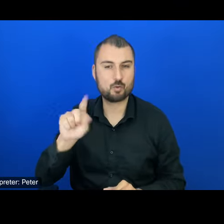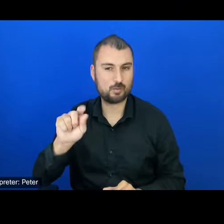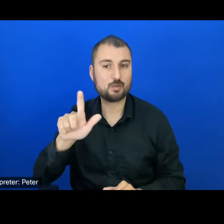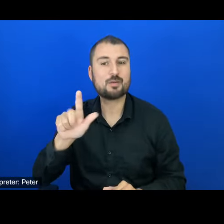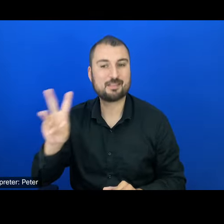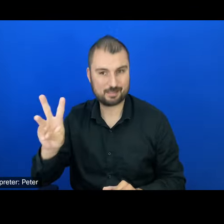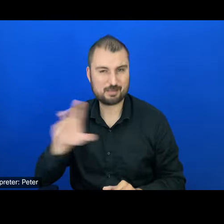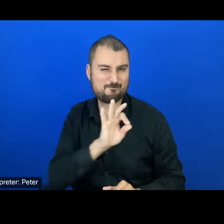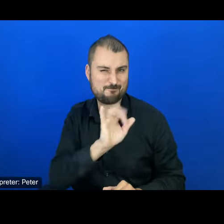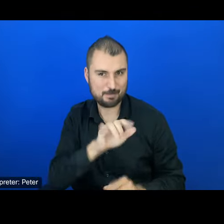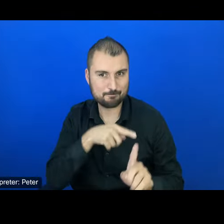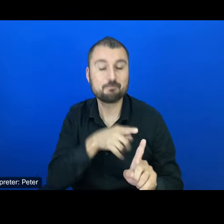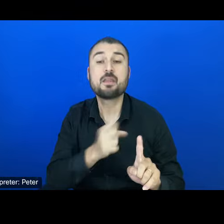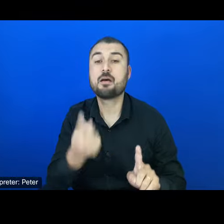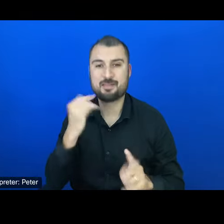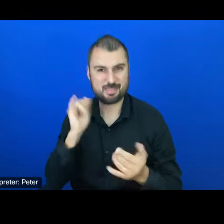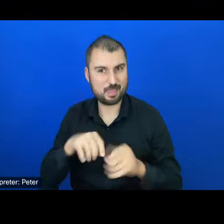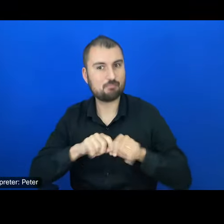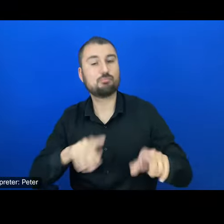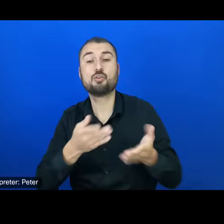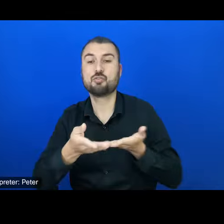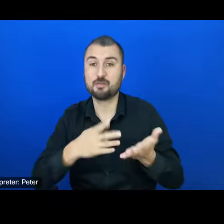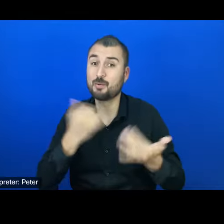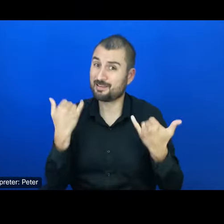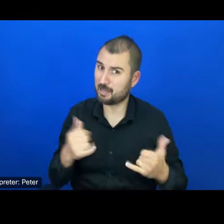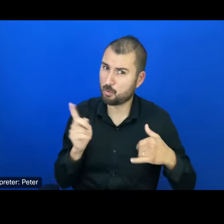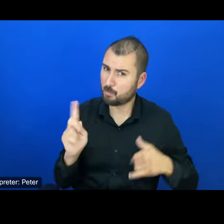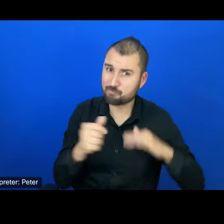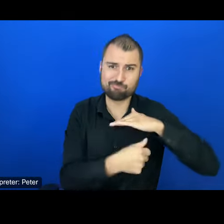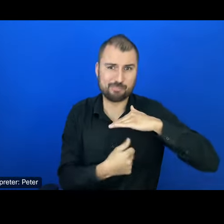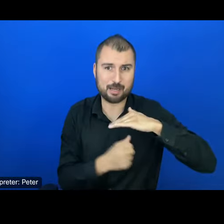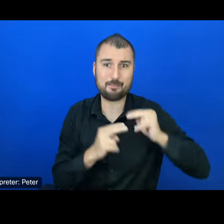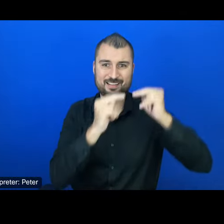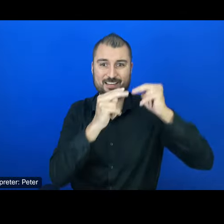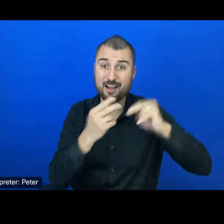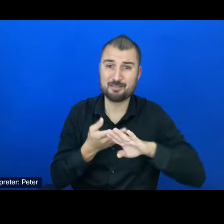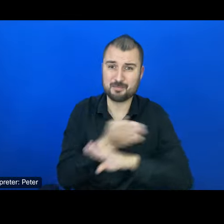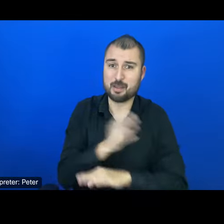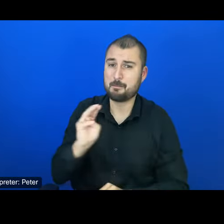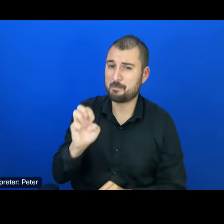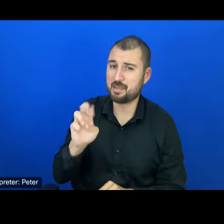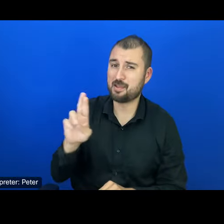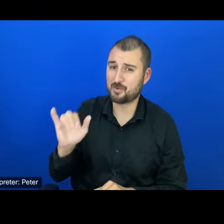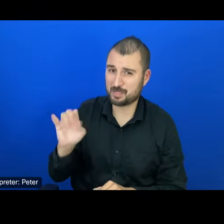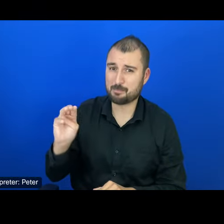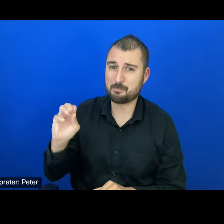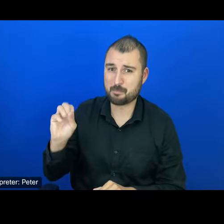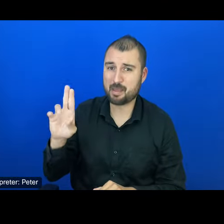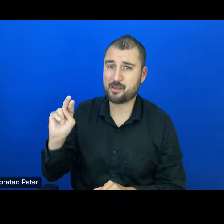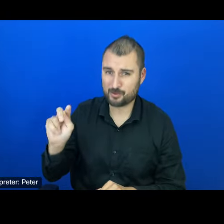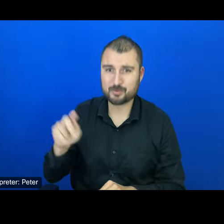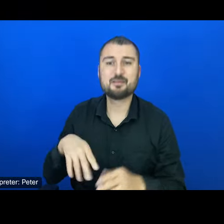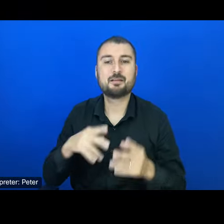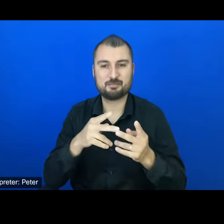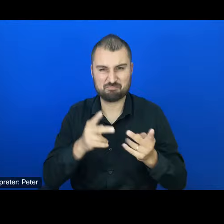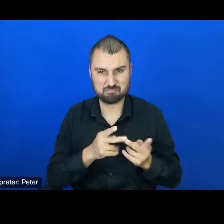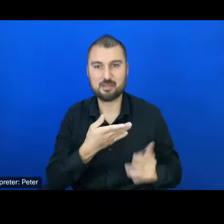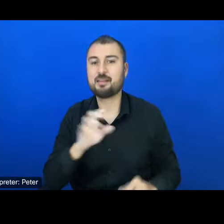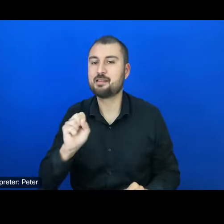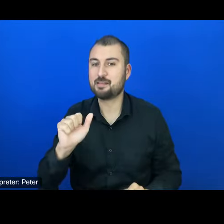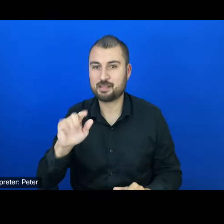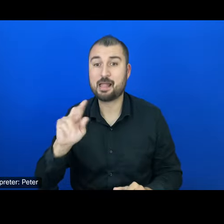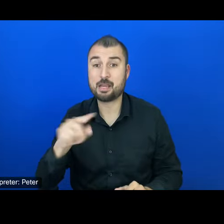Those dispatching services are currently conducted in the basement of a building on the former Marymount campus in Salina, and those facilities were constructed